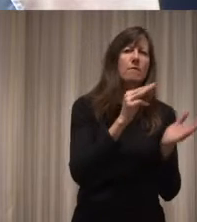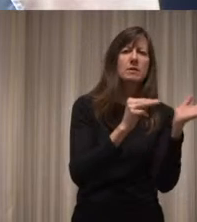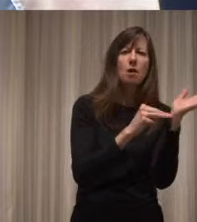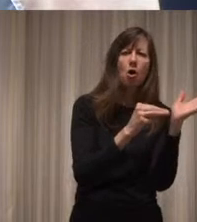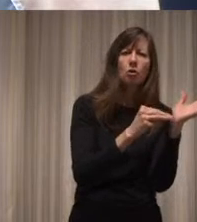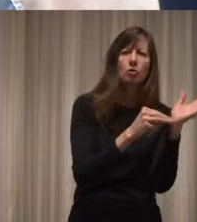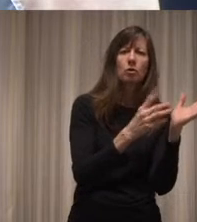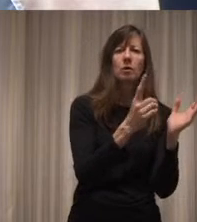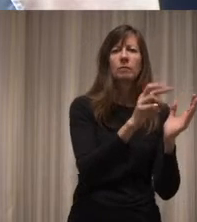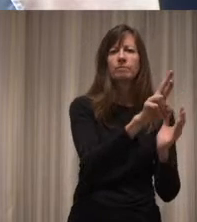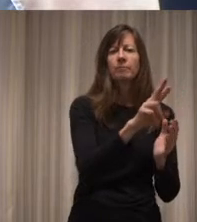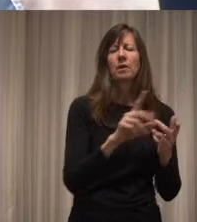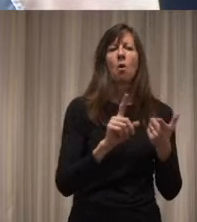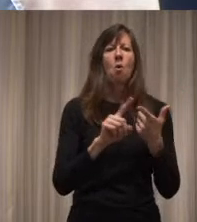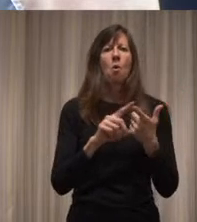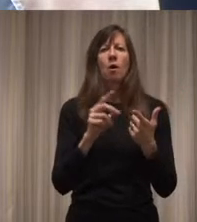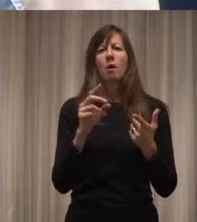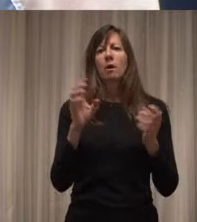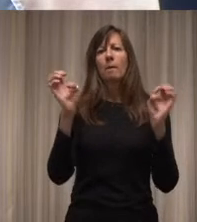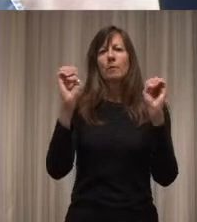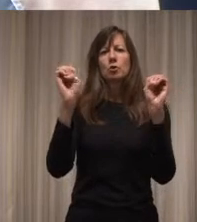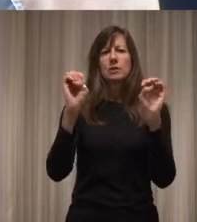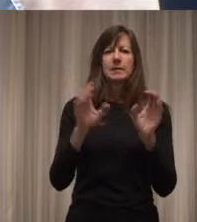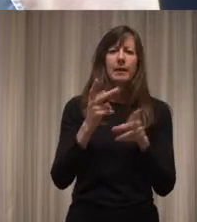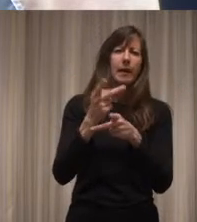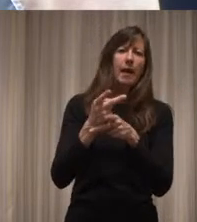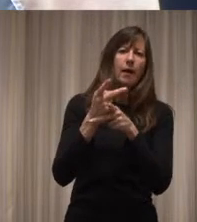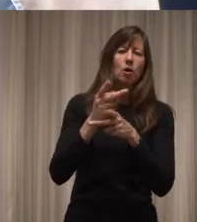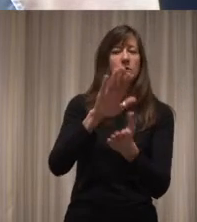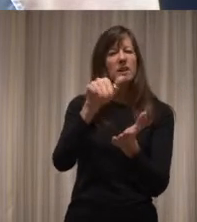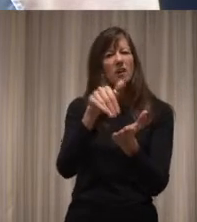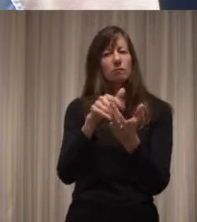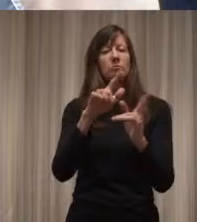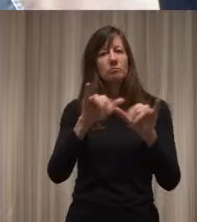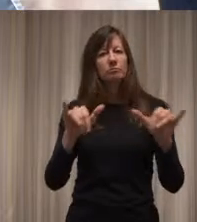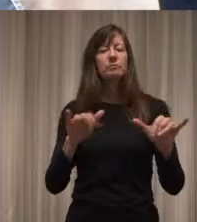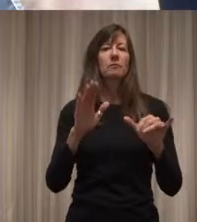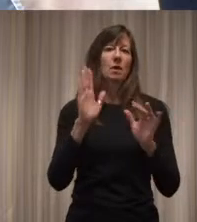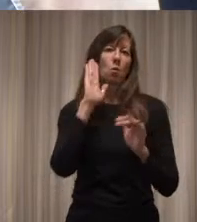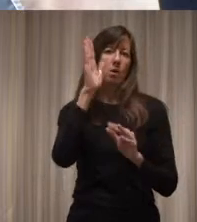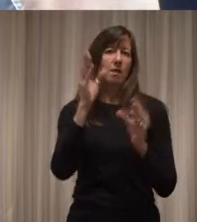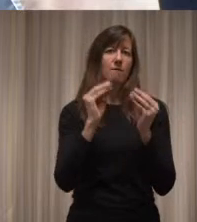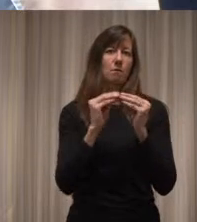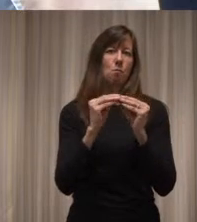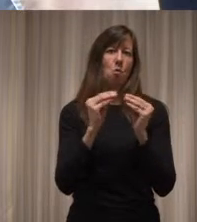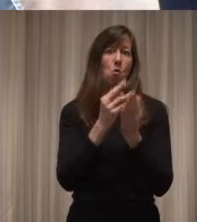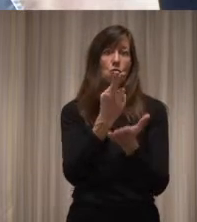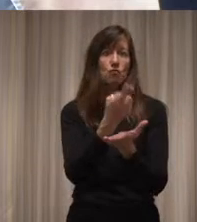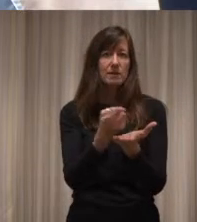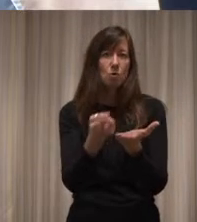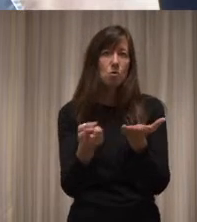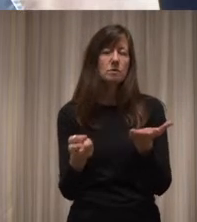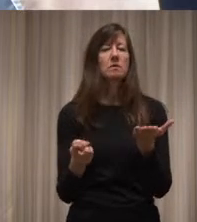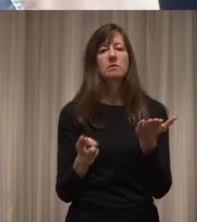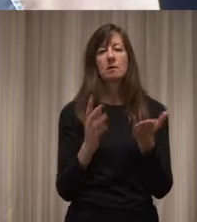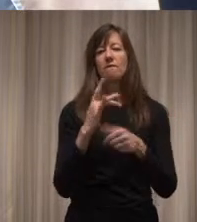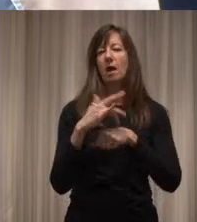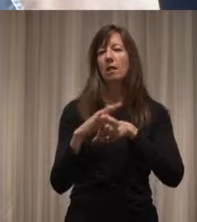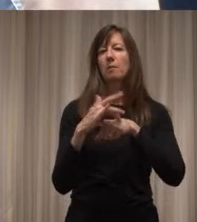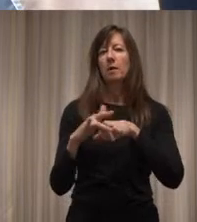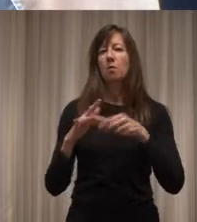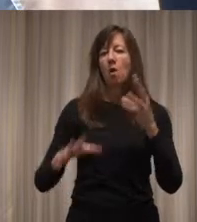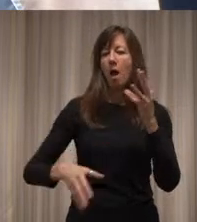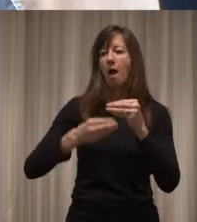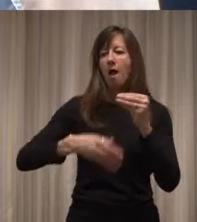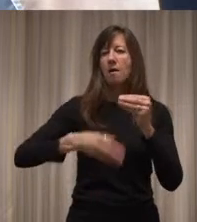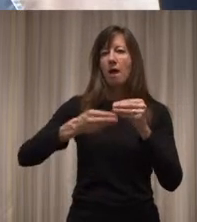care center, a federally qualified health center, and so on and so forth. So as we have more resources coming online, I'll update you all there as